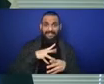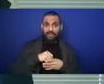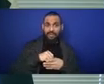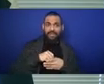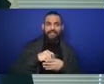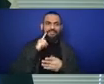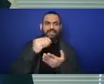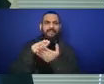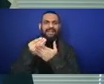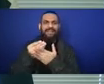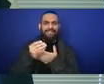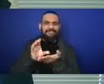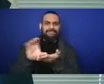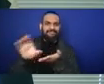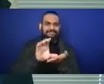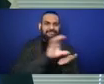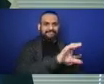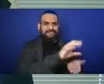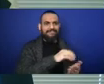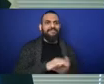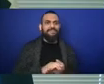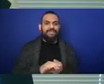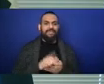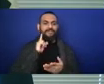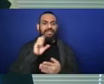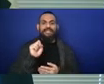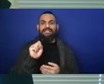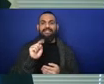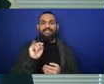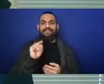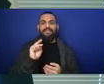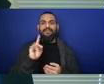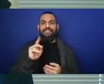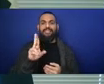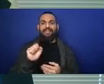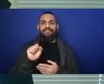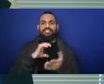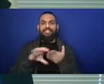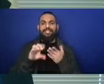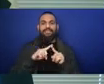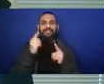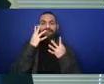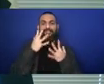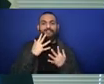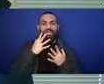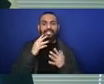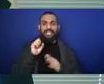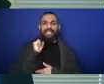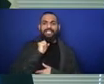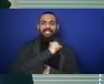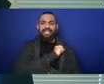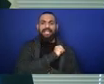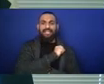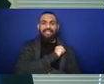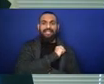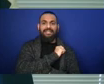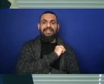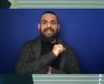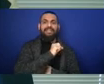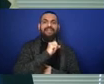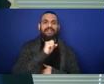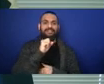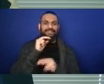been covered and stuff like that, so that everybody, instead of just most of the people, have some form of financial aid during